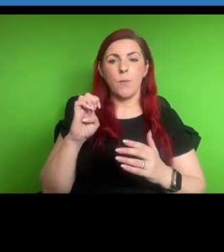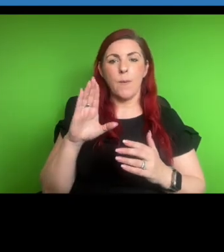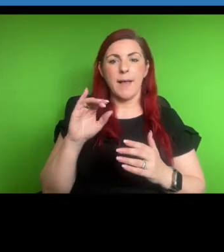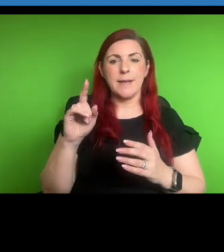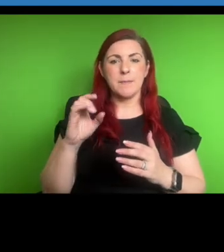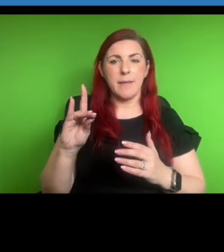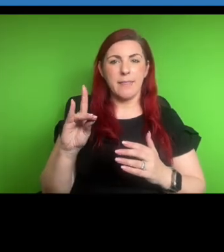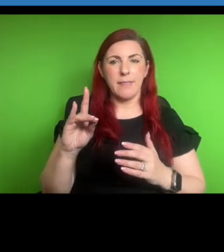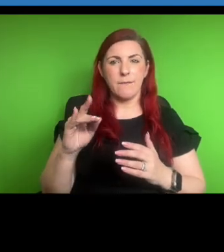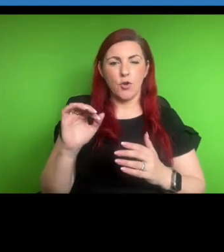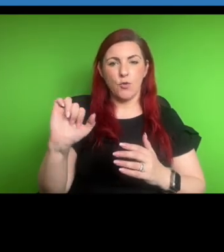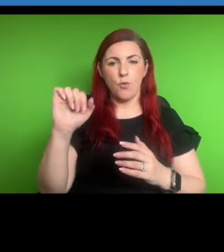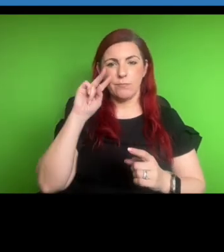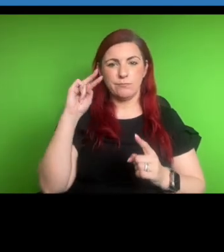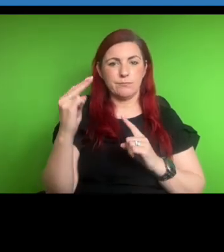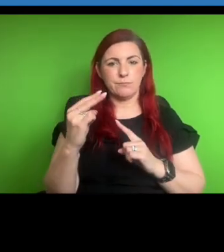standards. And